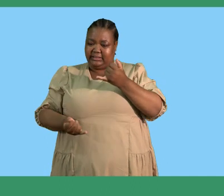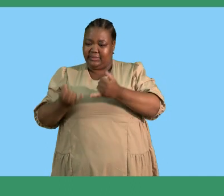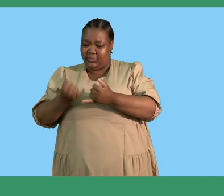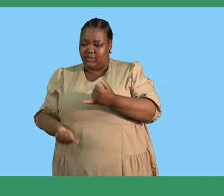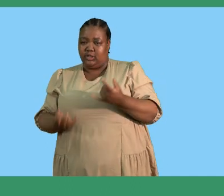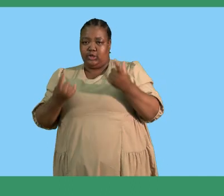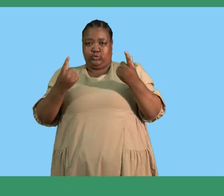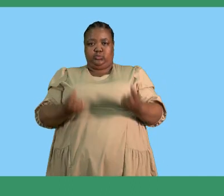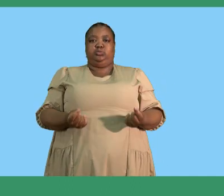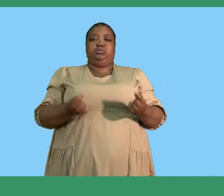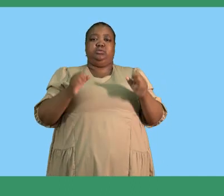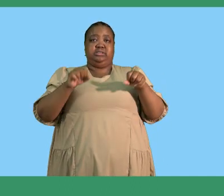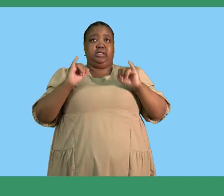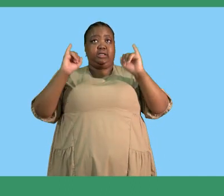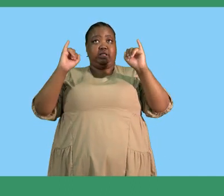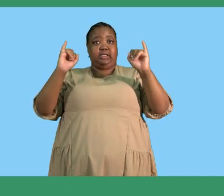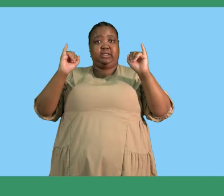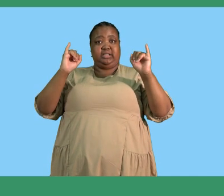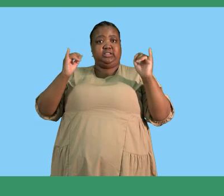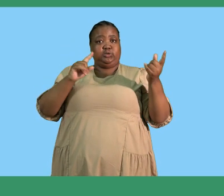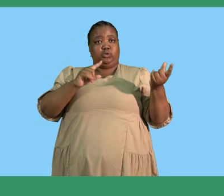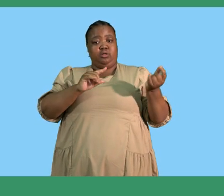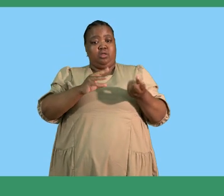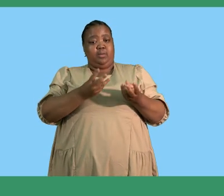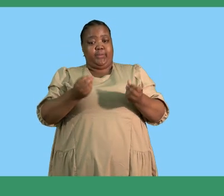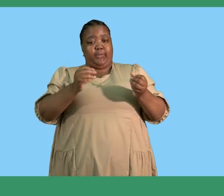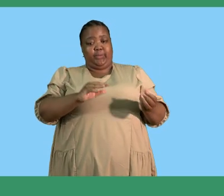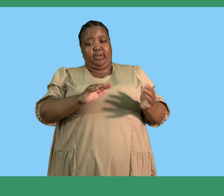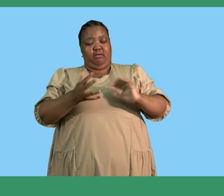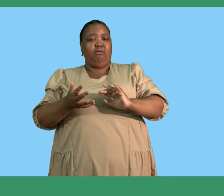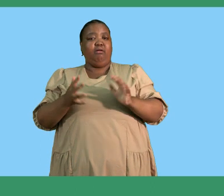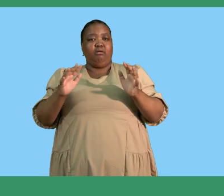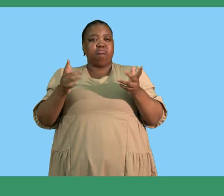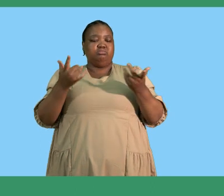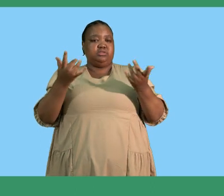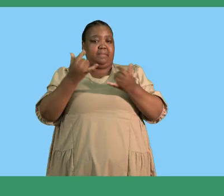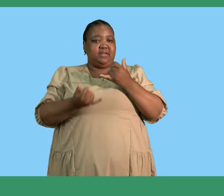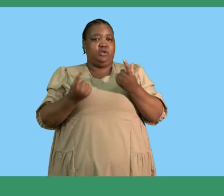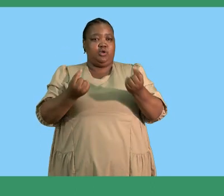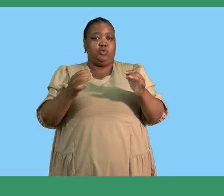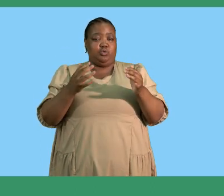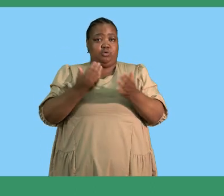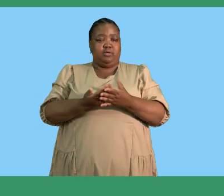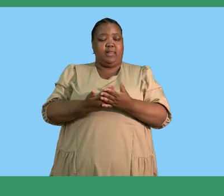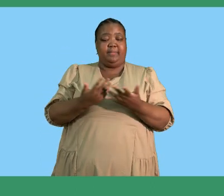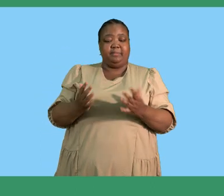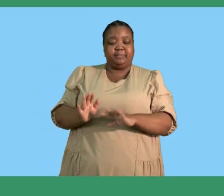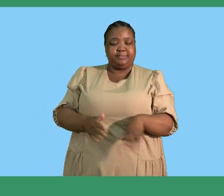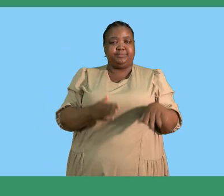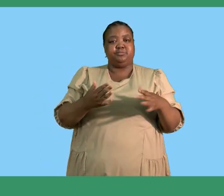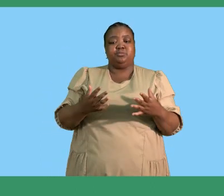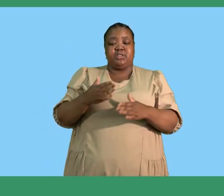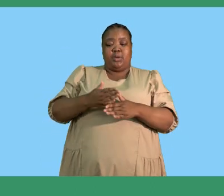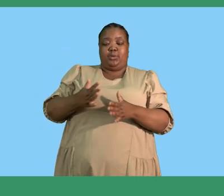to make incorrect judgments in times of crisis. Now let us look at how is it that employees